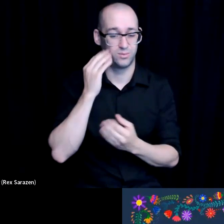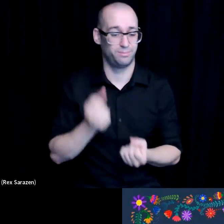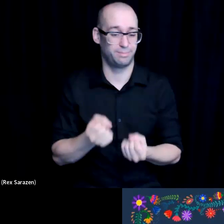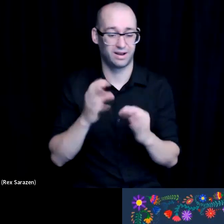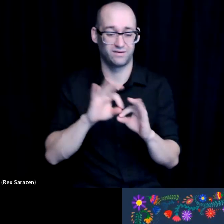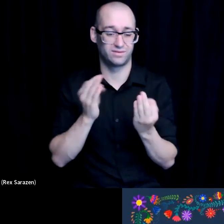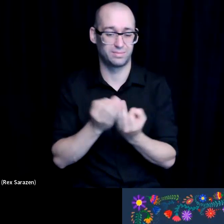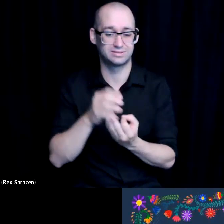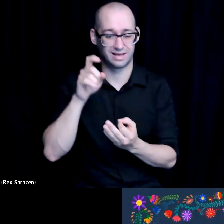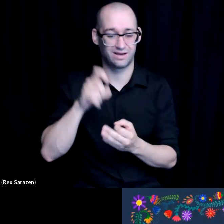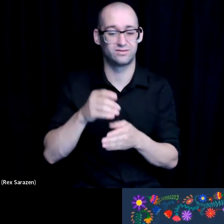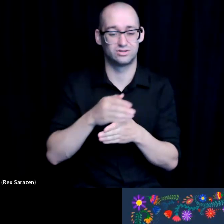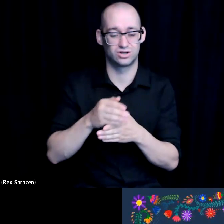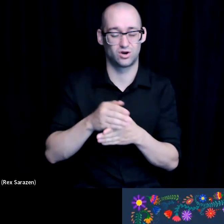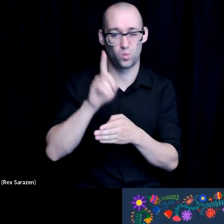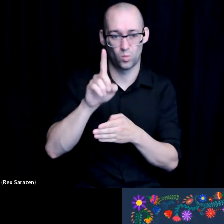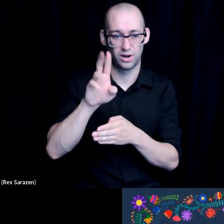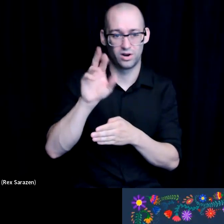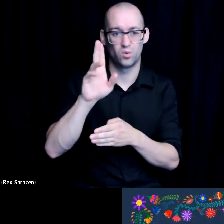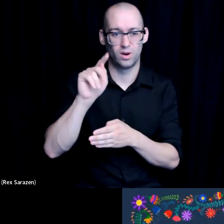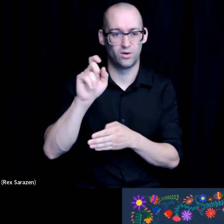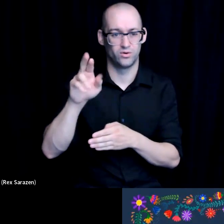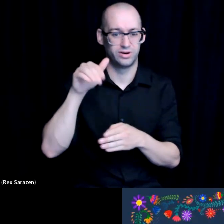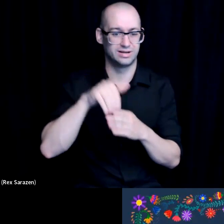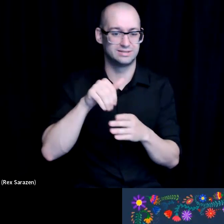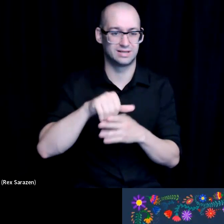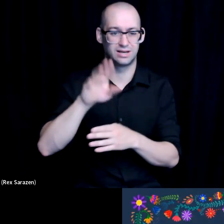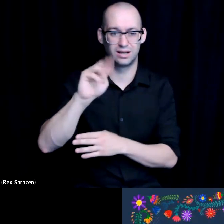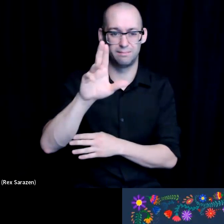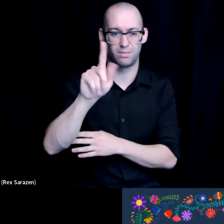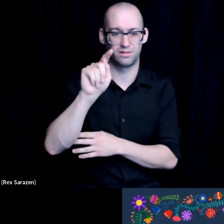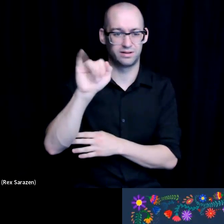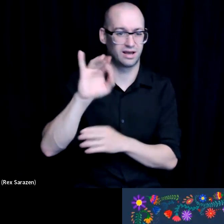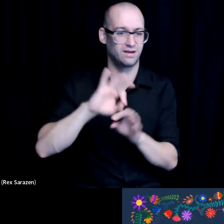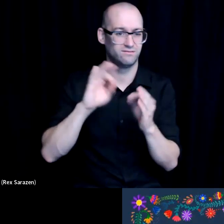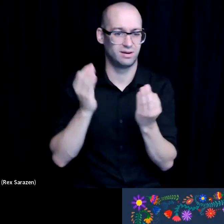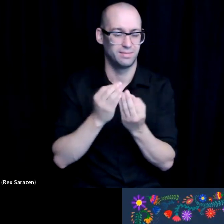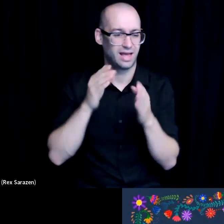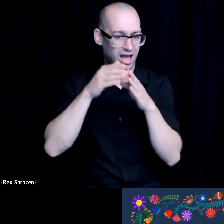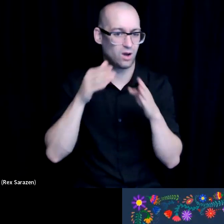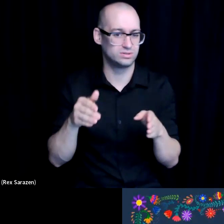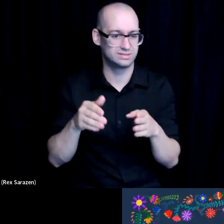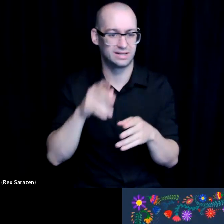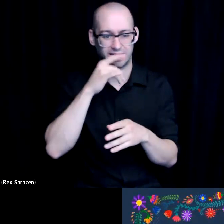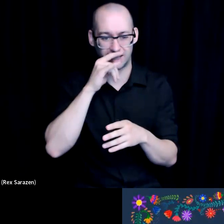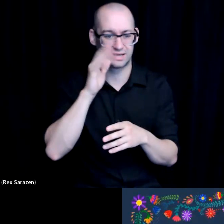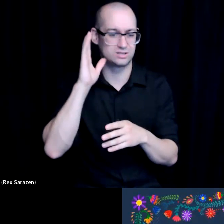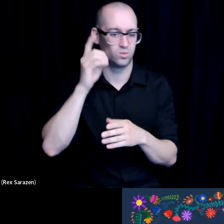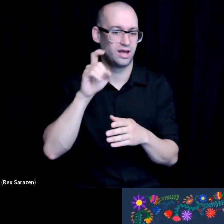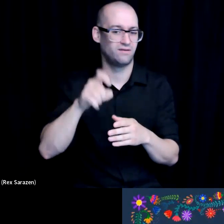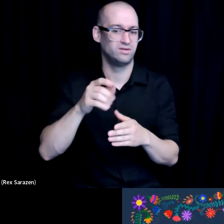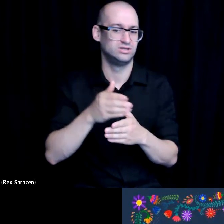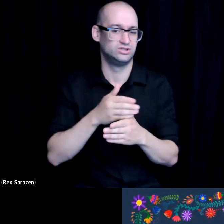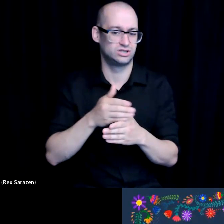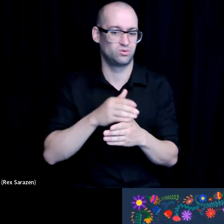to share even one router in a multi-family household, and kids would have to share devices, would have to share